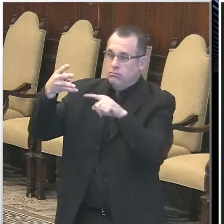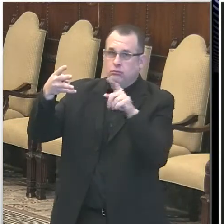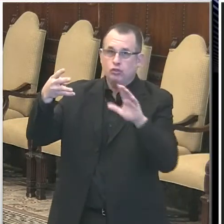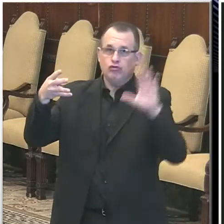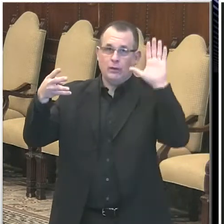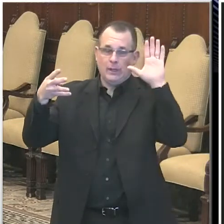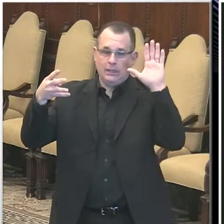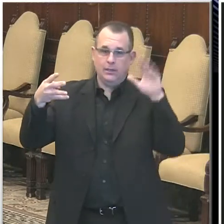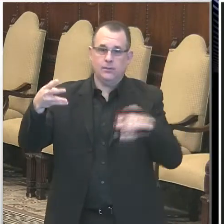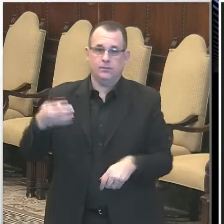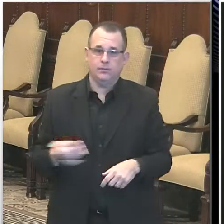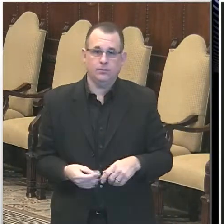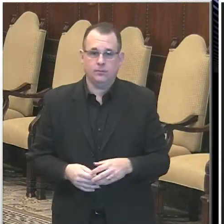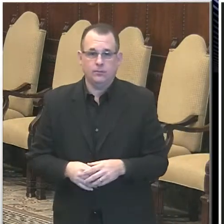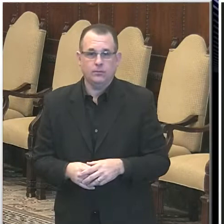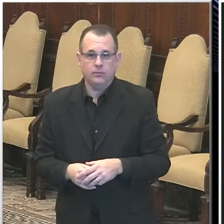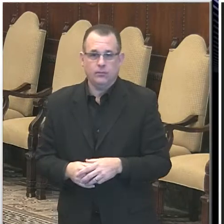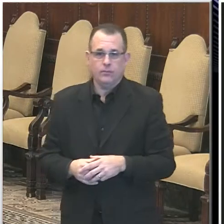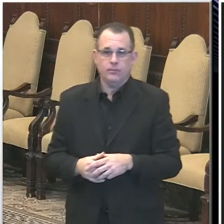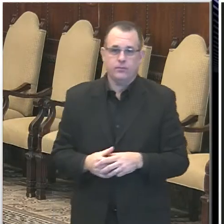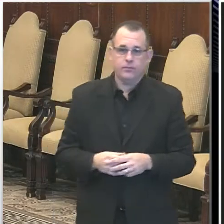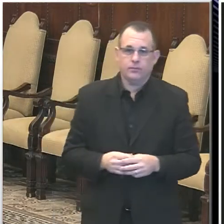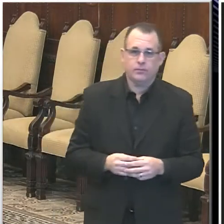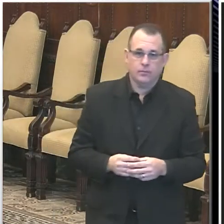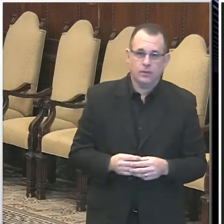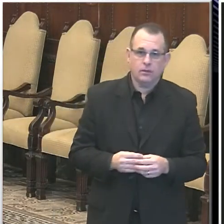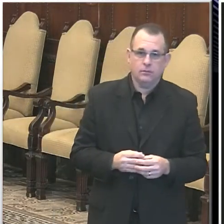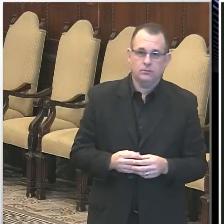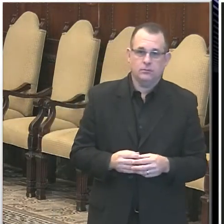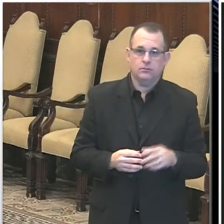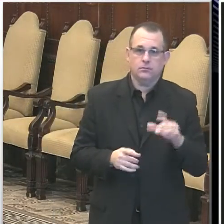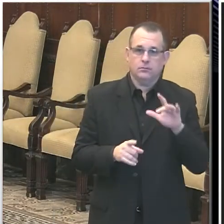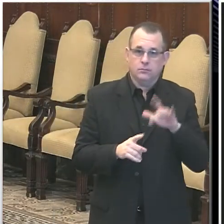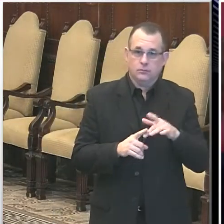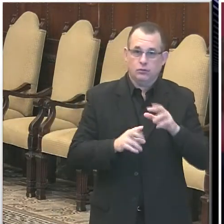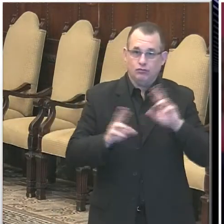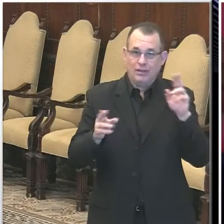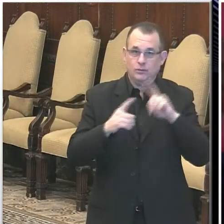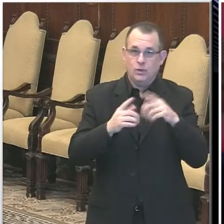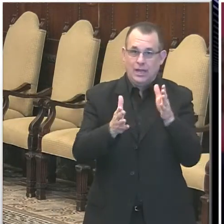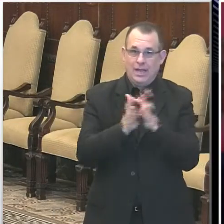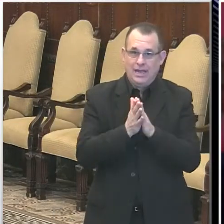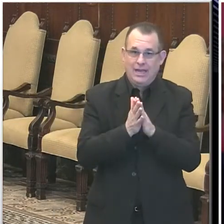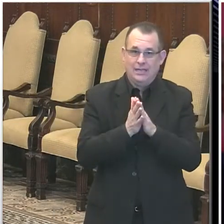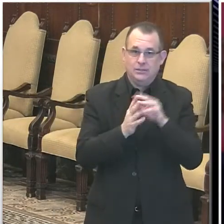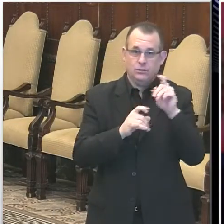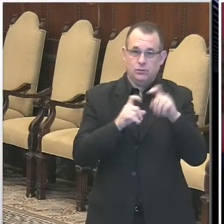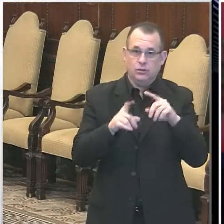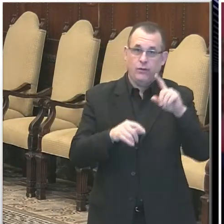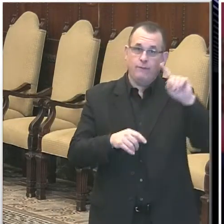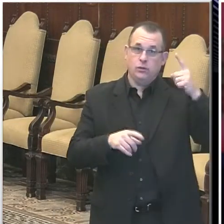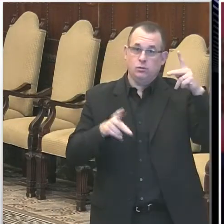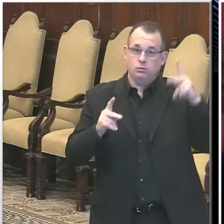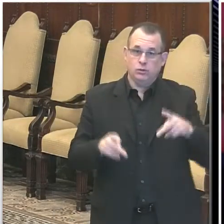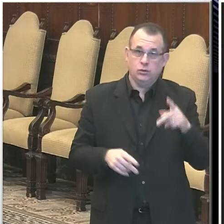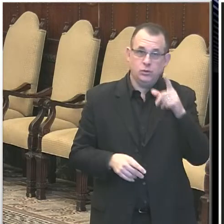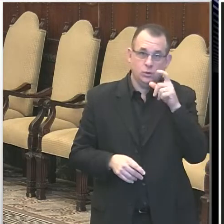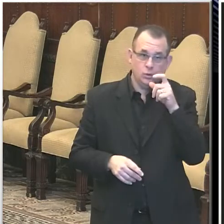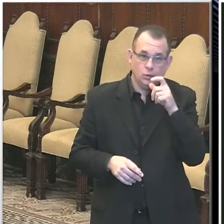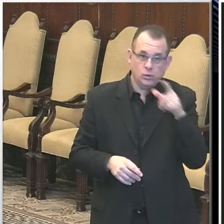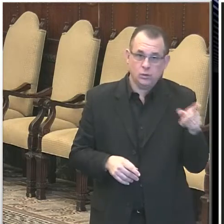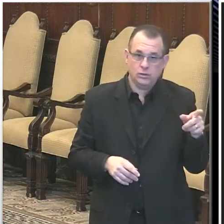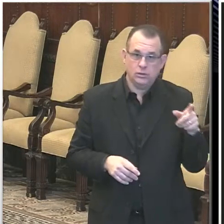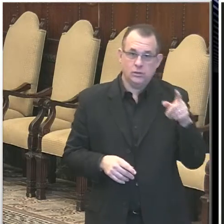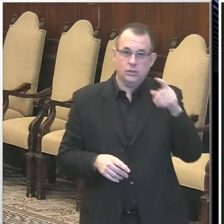one, and please turn on your video to ask your questions if possible. First, we will go to Jeff Cole